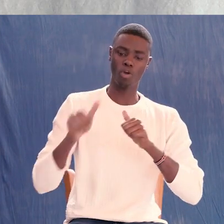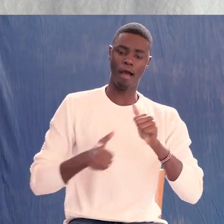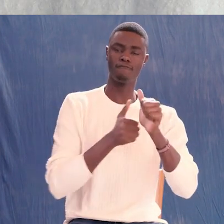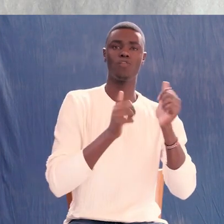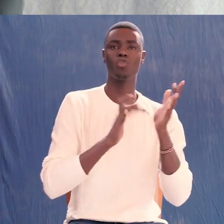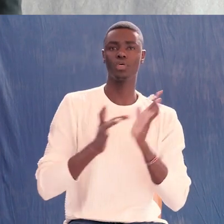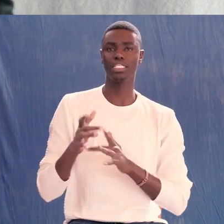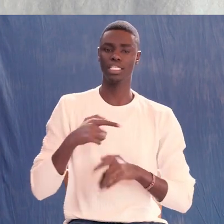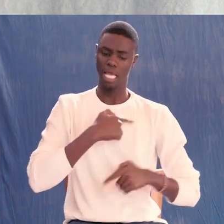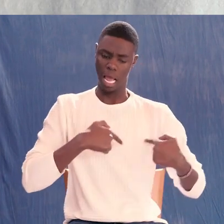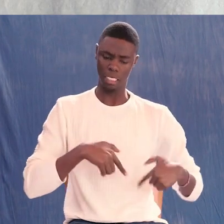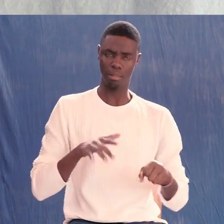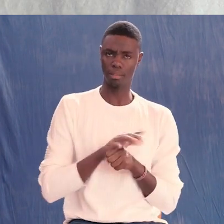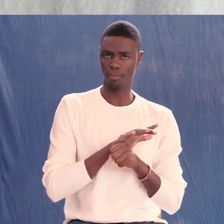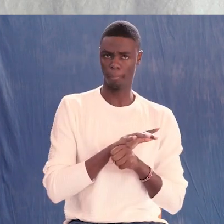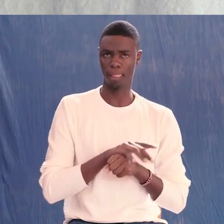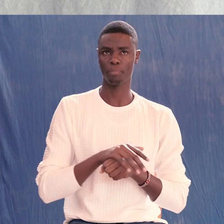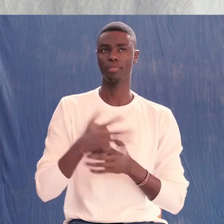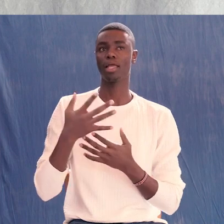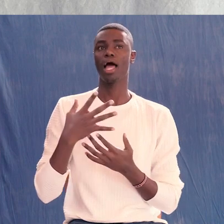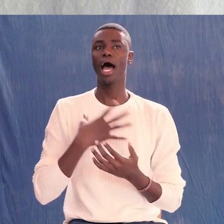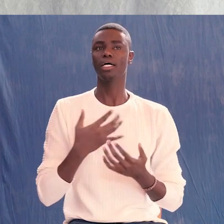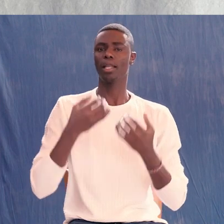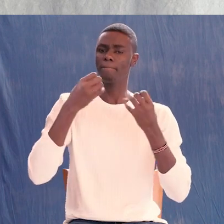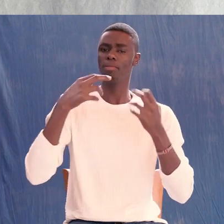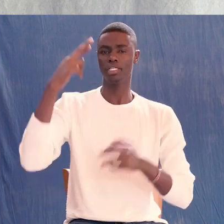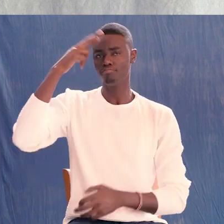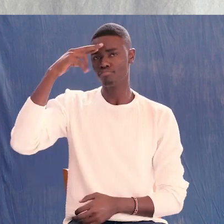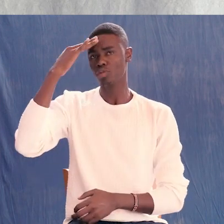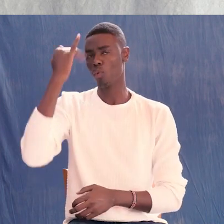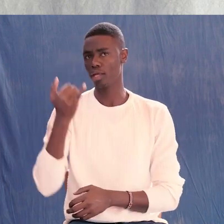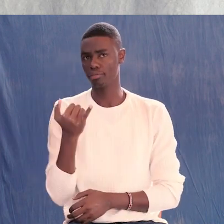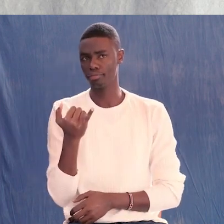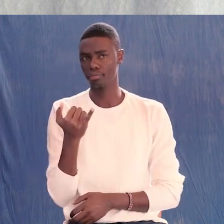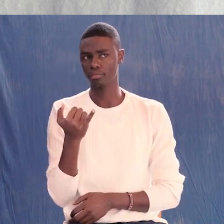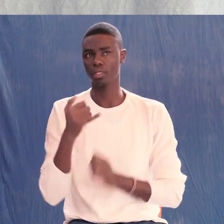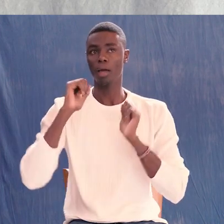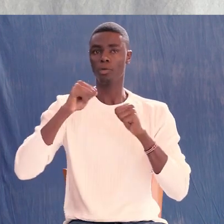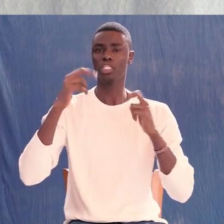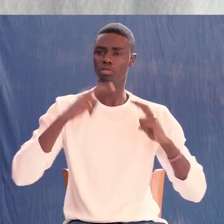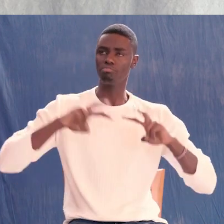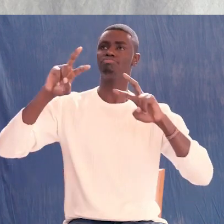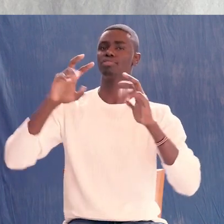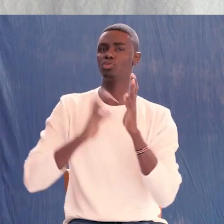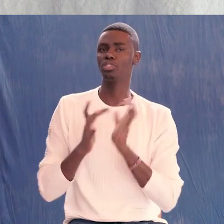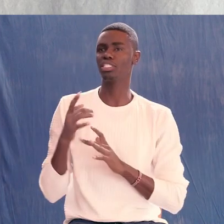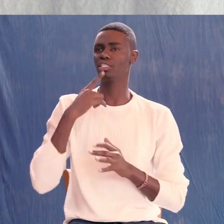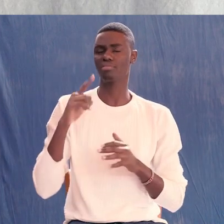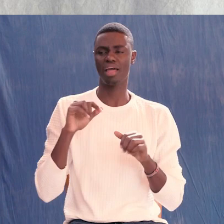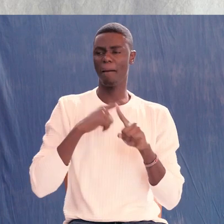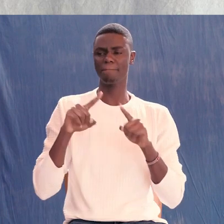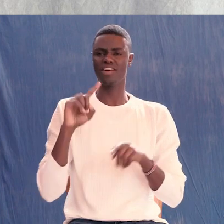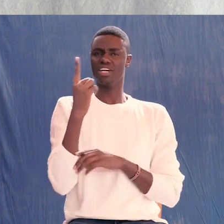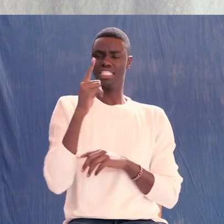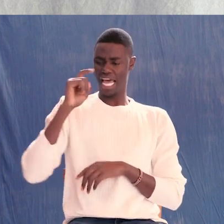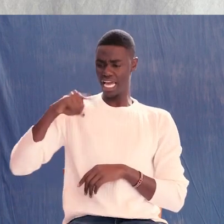wholeheartedly. He mentioned many reasons why we could turn to Jesus and say, but first, I just